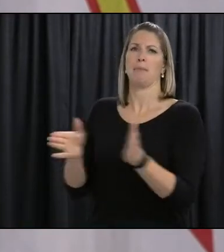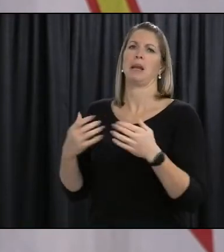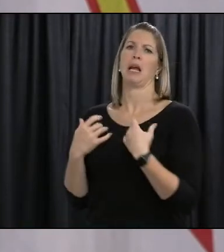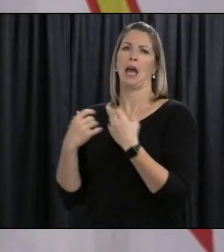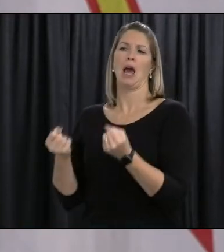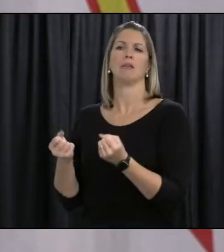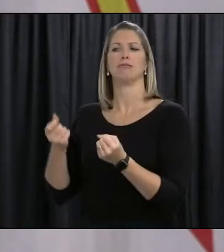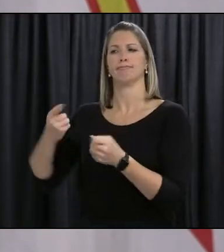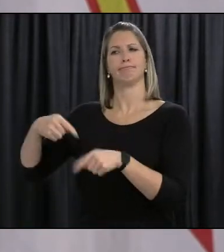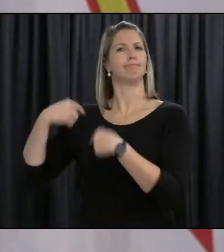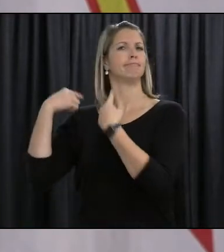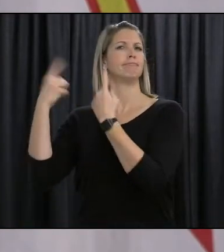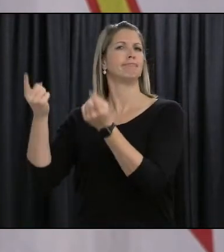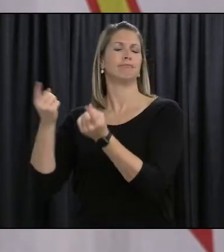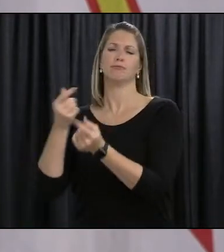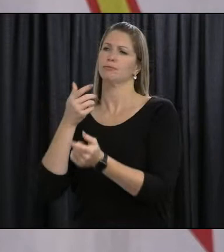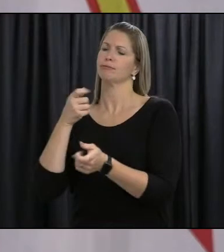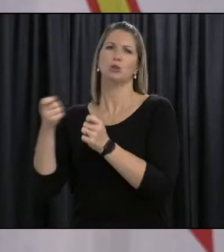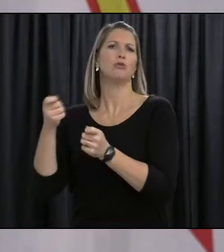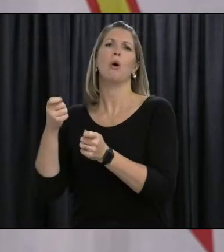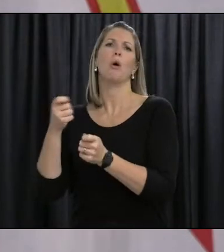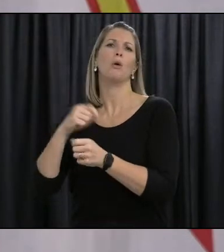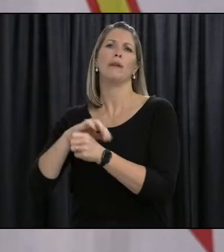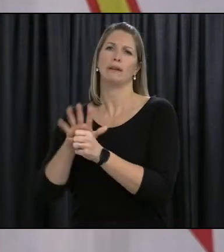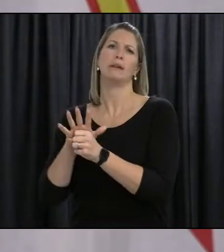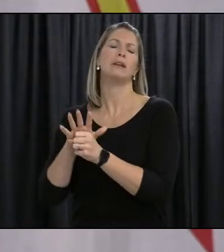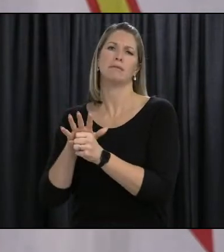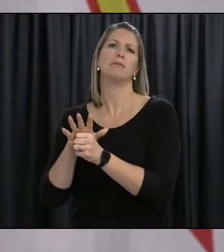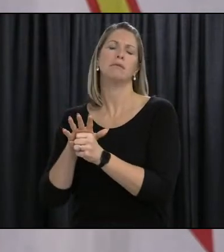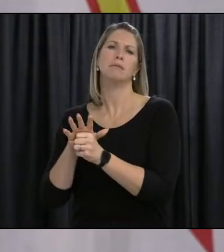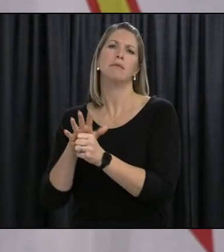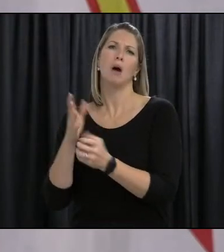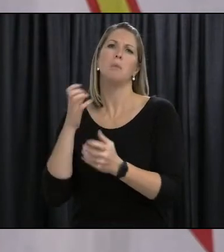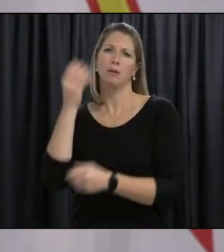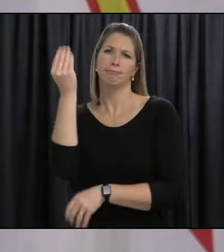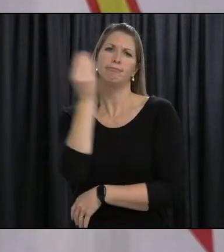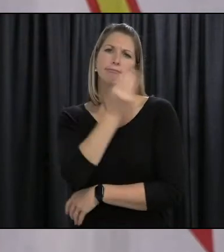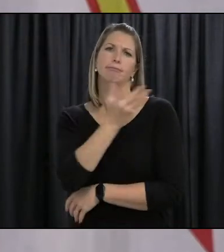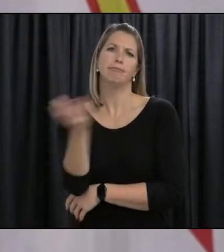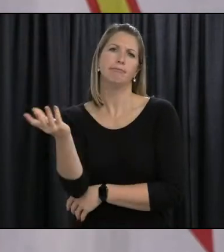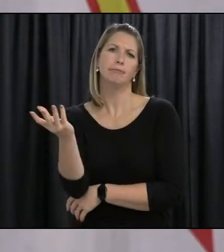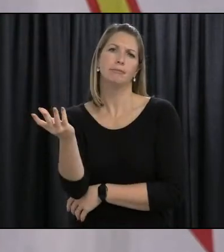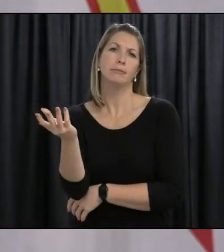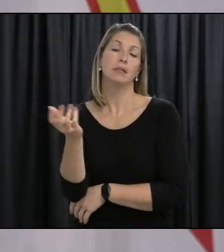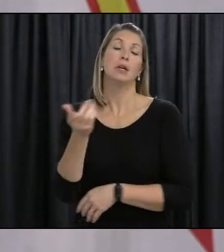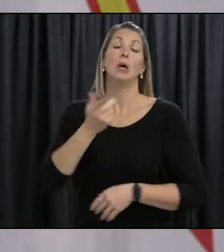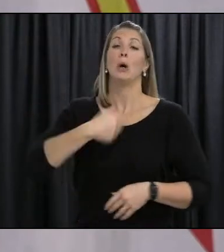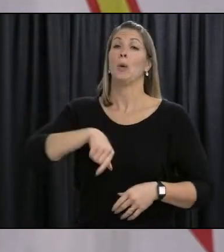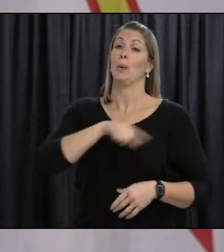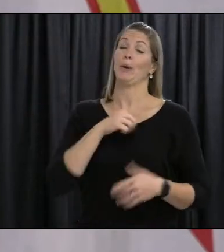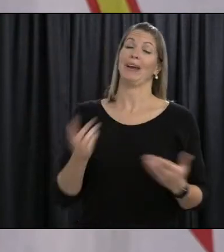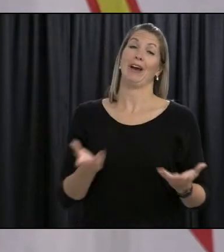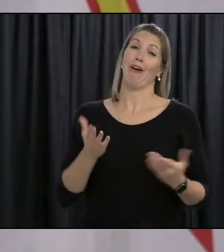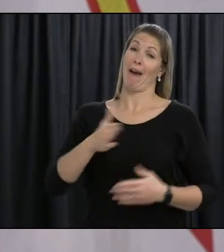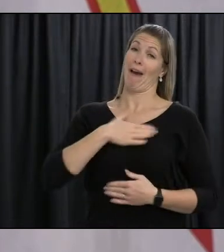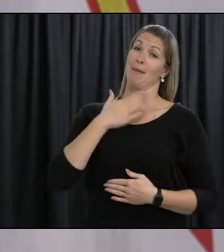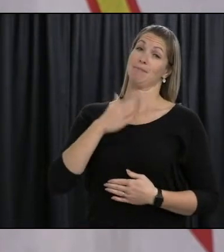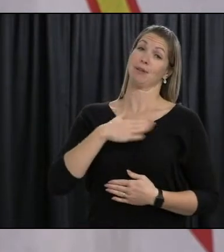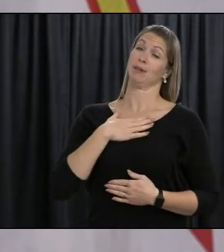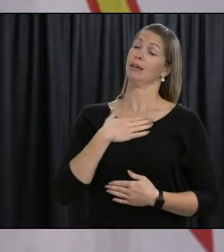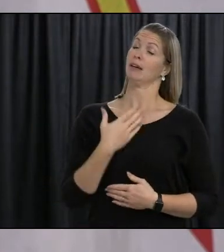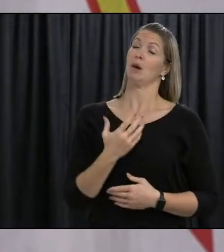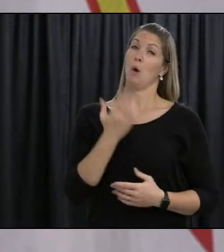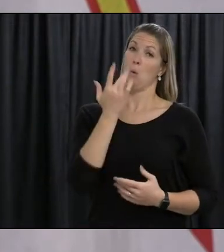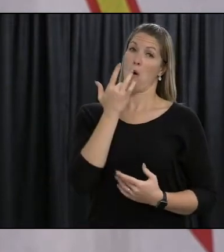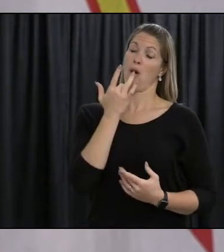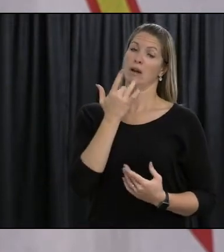province has done an exceptional job of limiting the spread of COVID-19 throughout our communities, and as a result, we have been able to implement guidelines